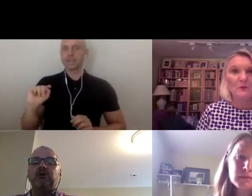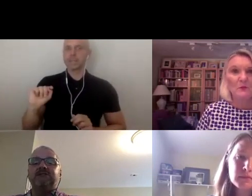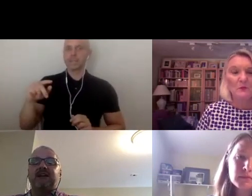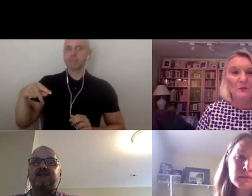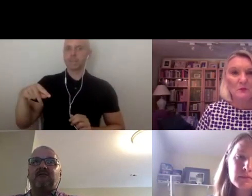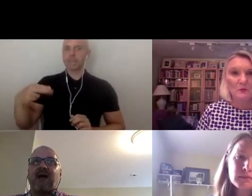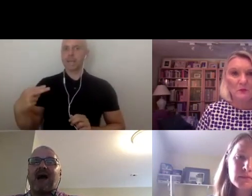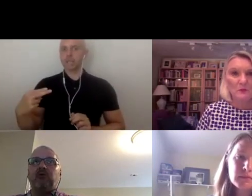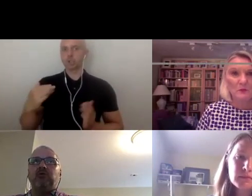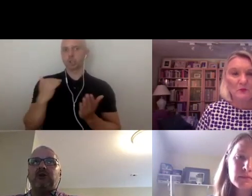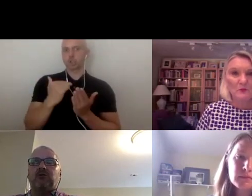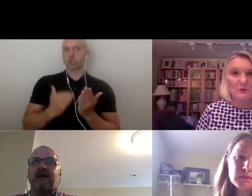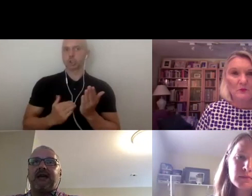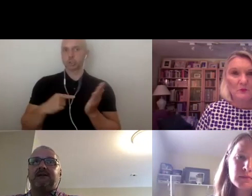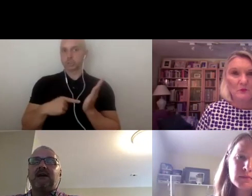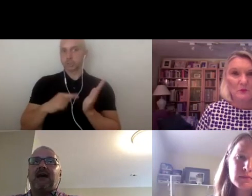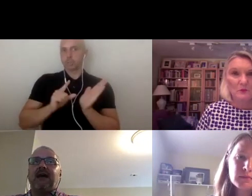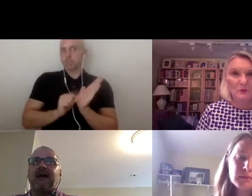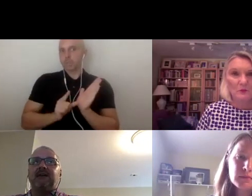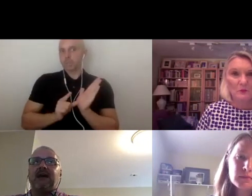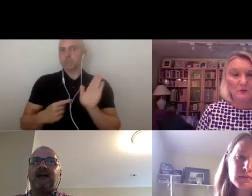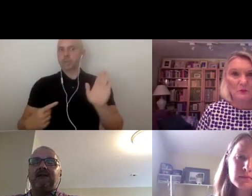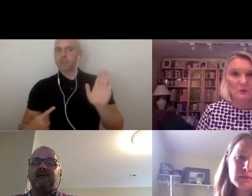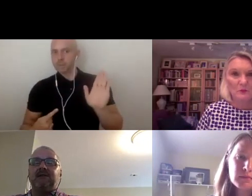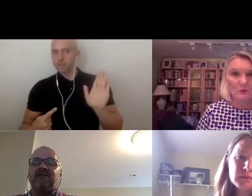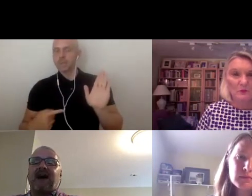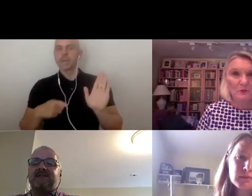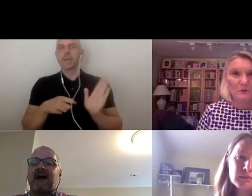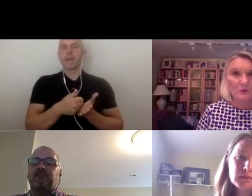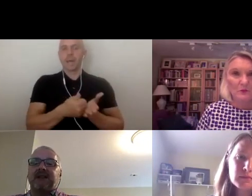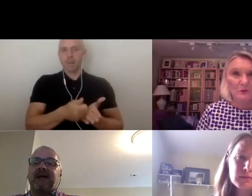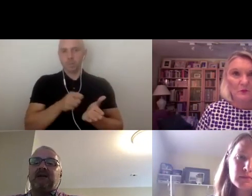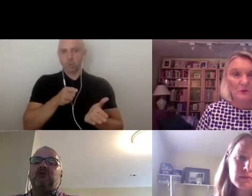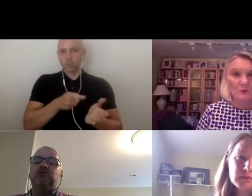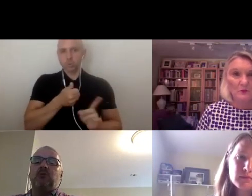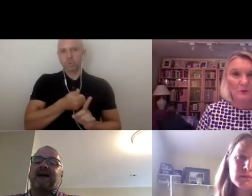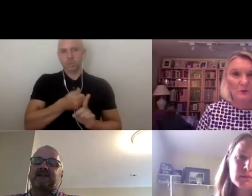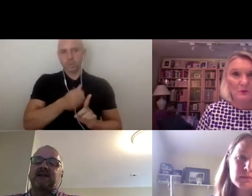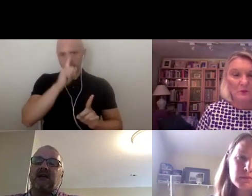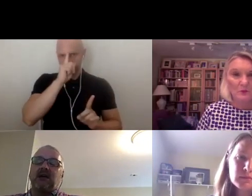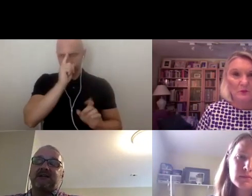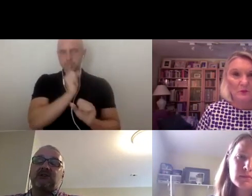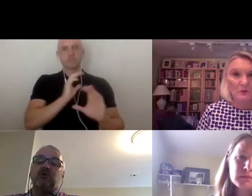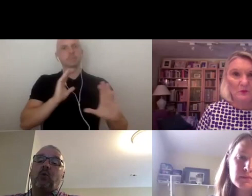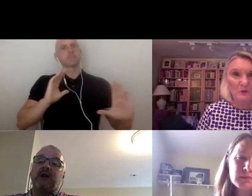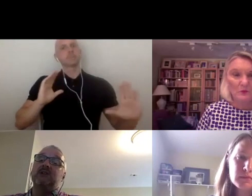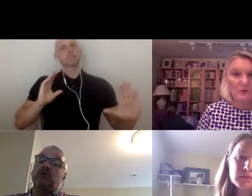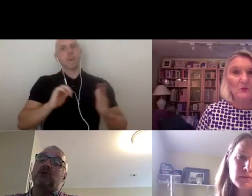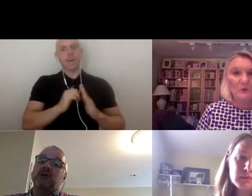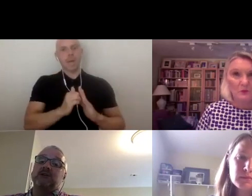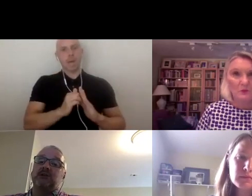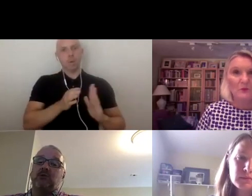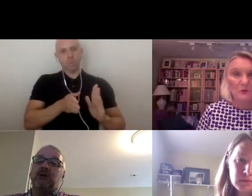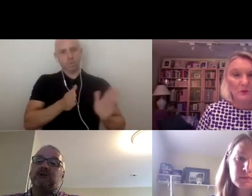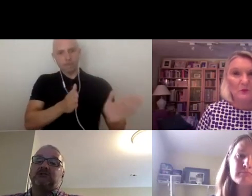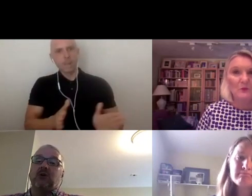you a good sense of how you can create and devise that plan to execute what it is you're